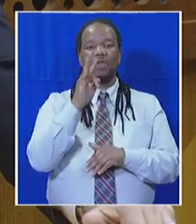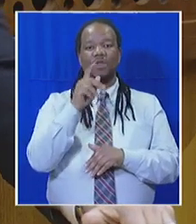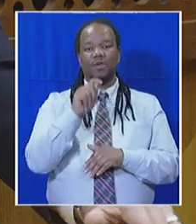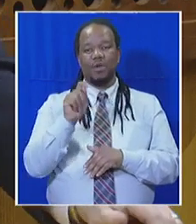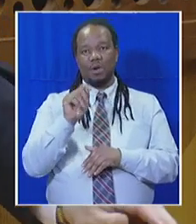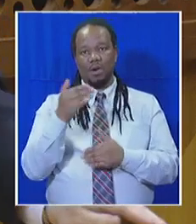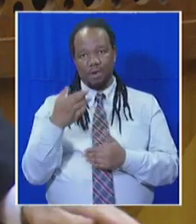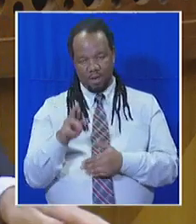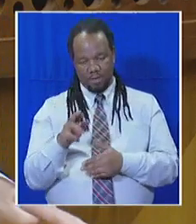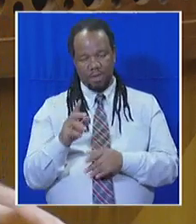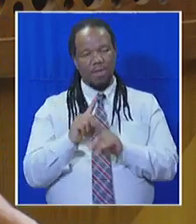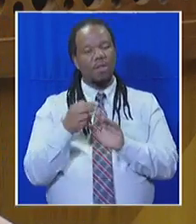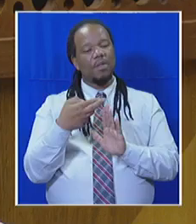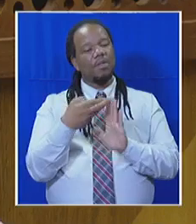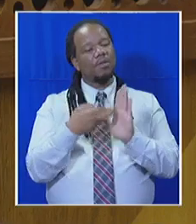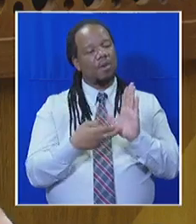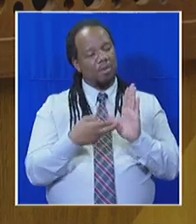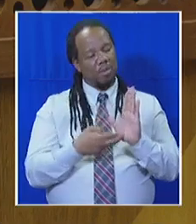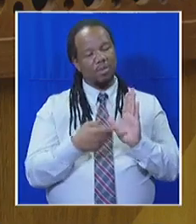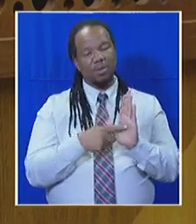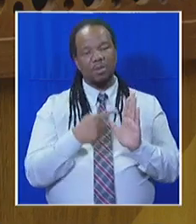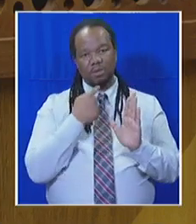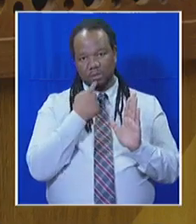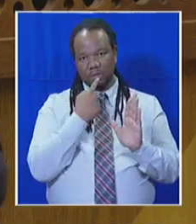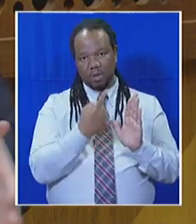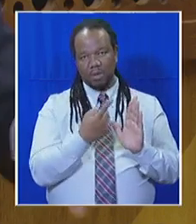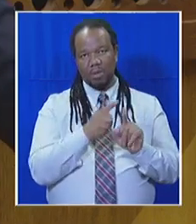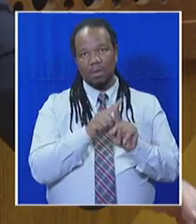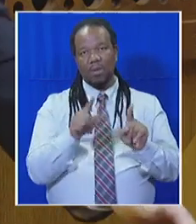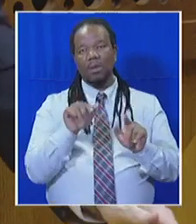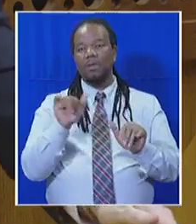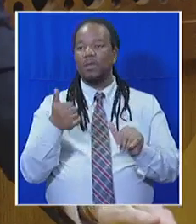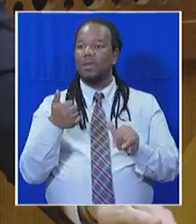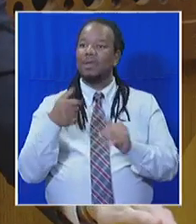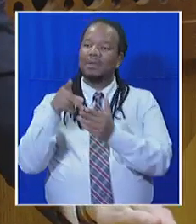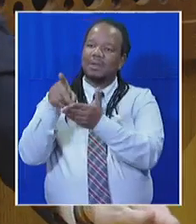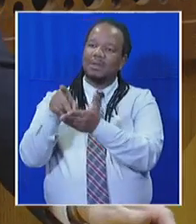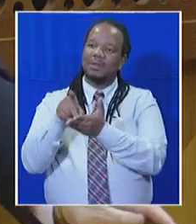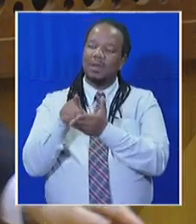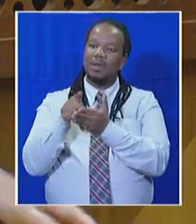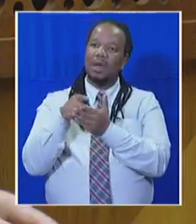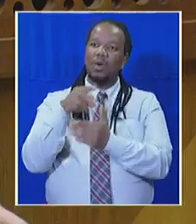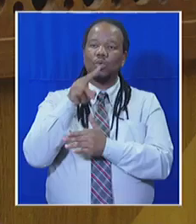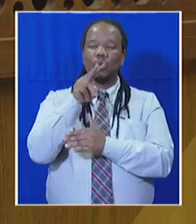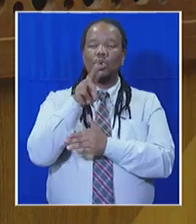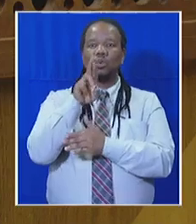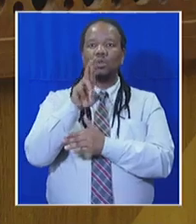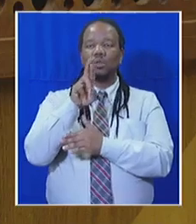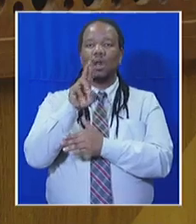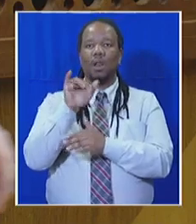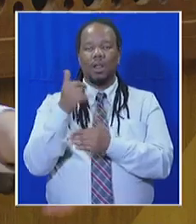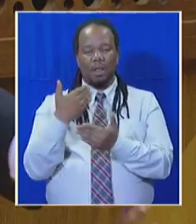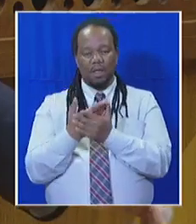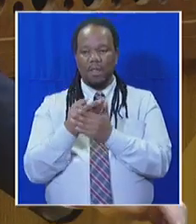however, mention and notes with concern the gross national debt, which is now 2 trillion, and the high debt service